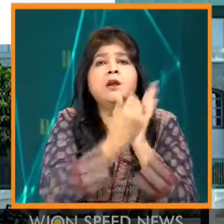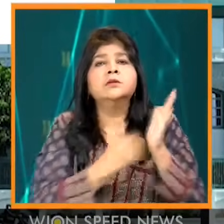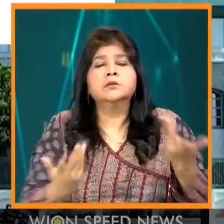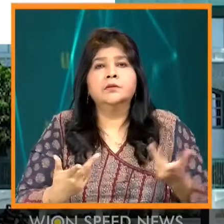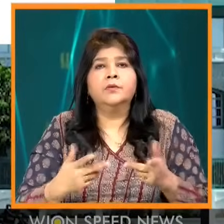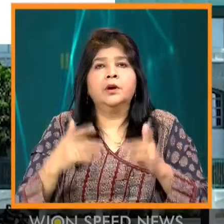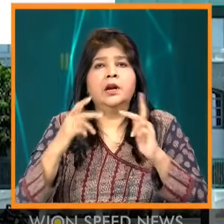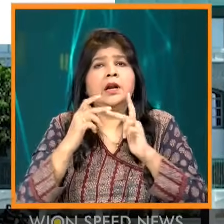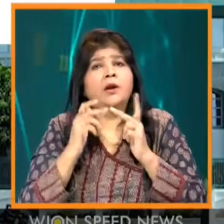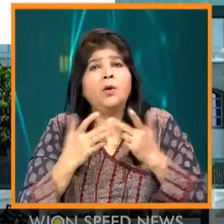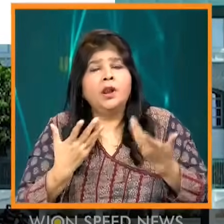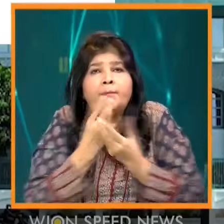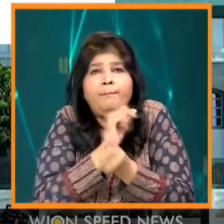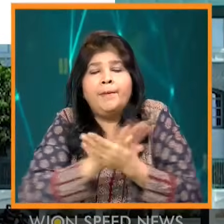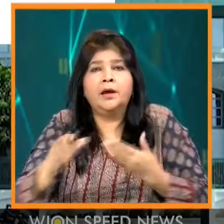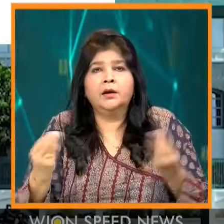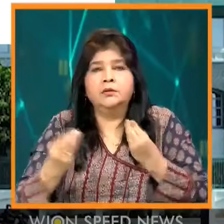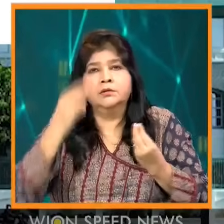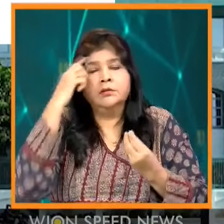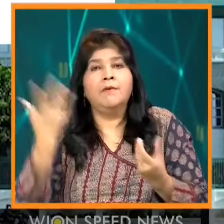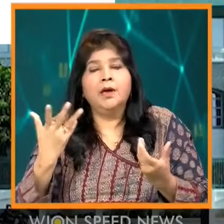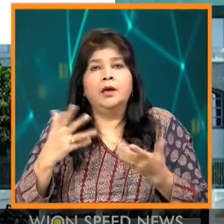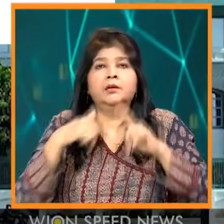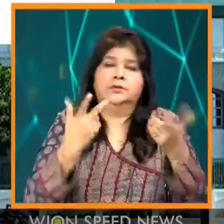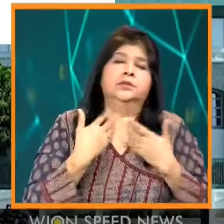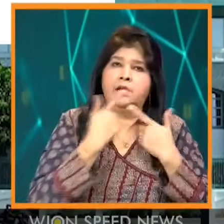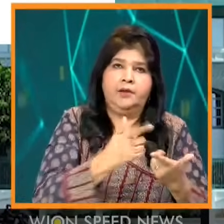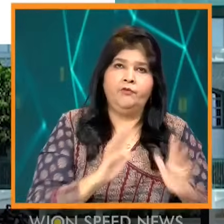digital blackout remains uncertain.